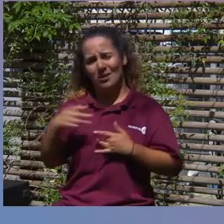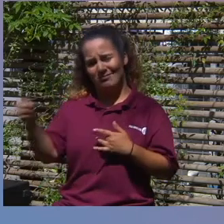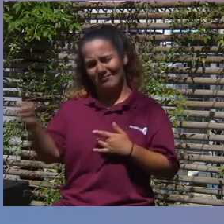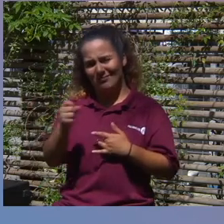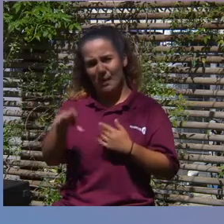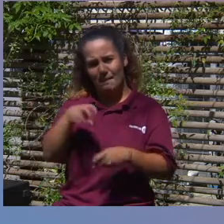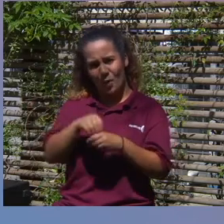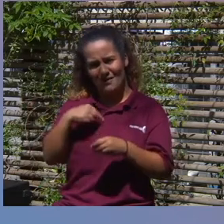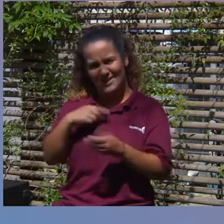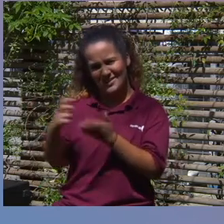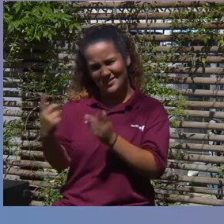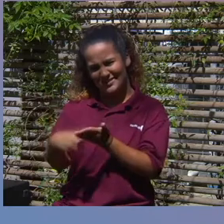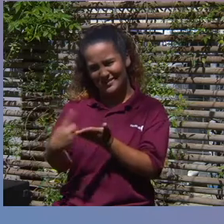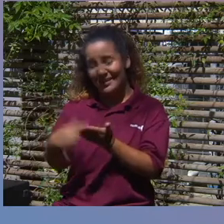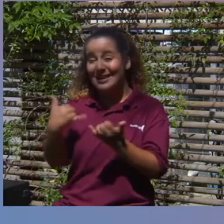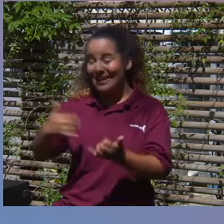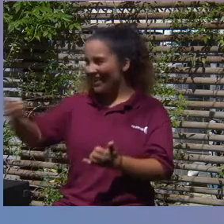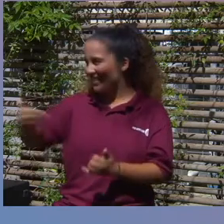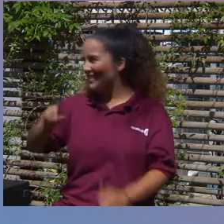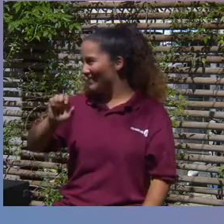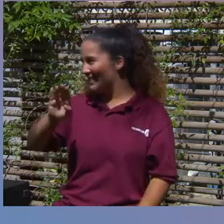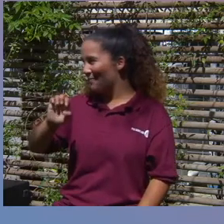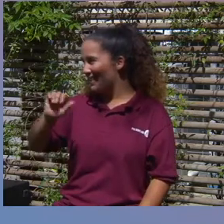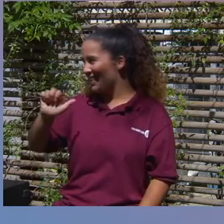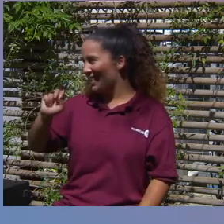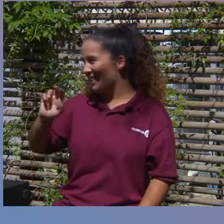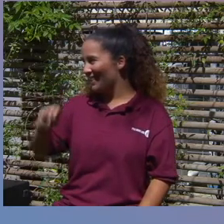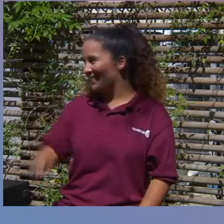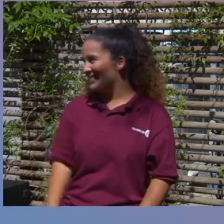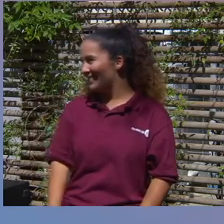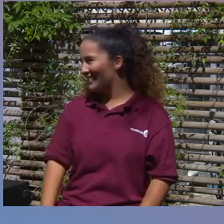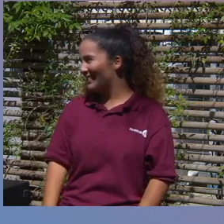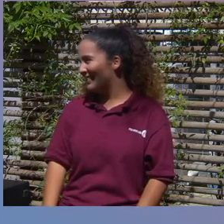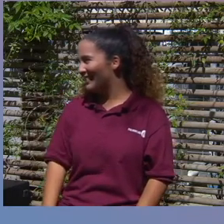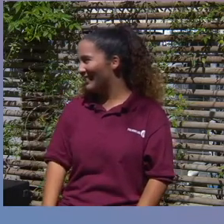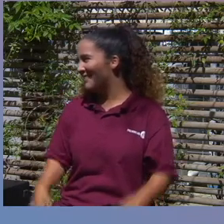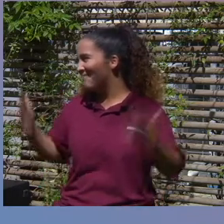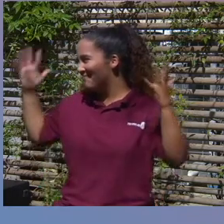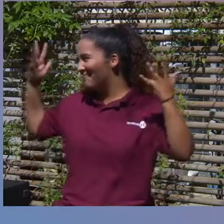of this. And we want to invite her to the stage. Miss Debbie Allen, please come up and join us.